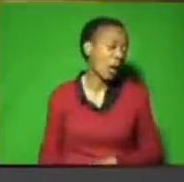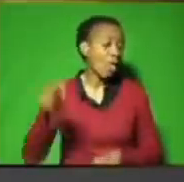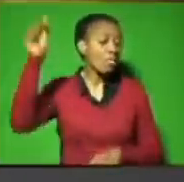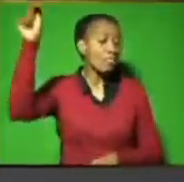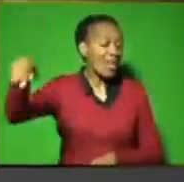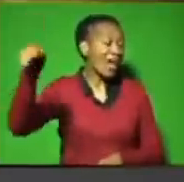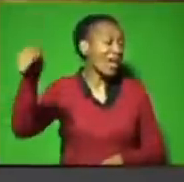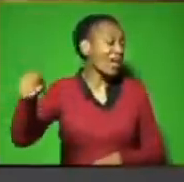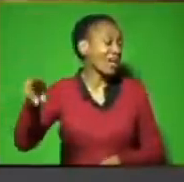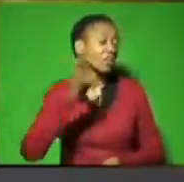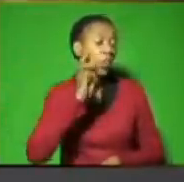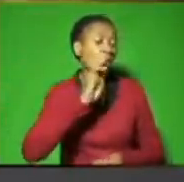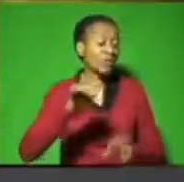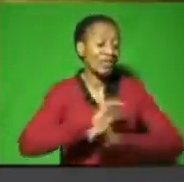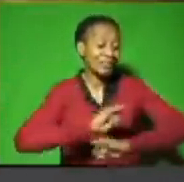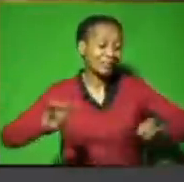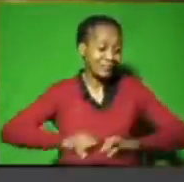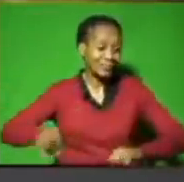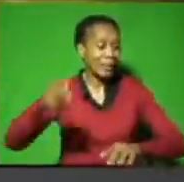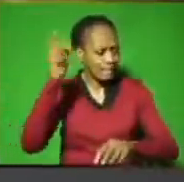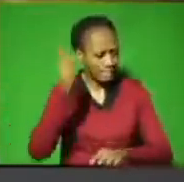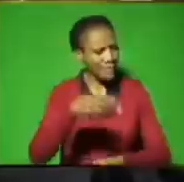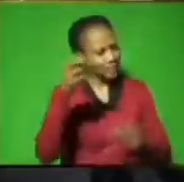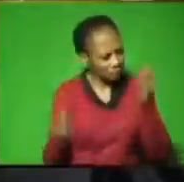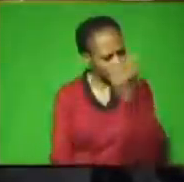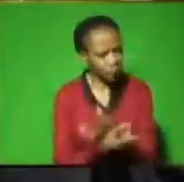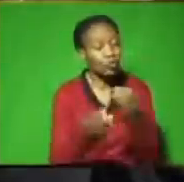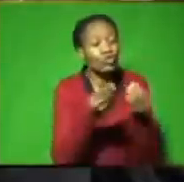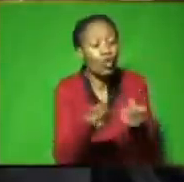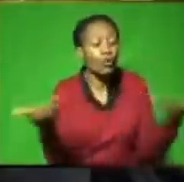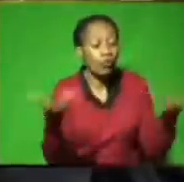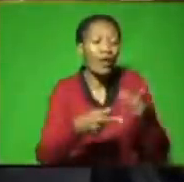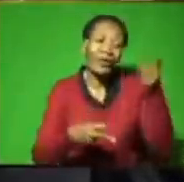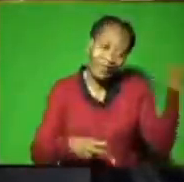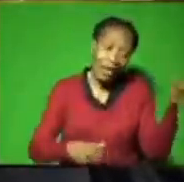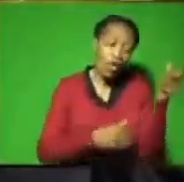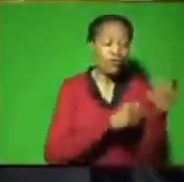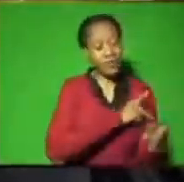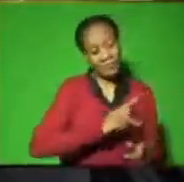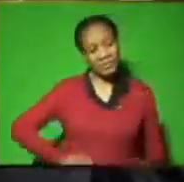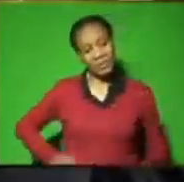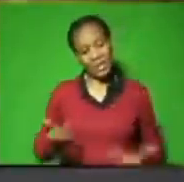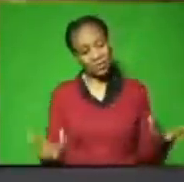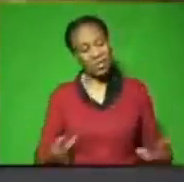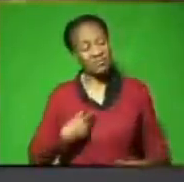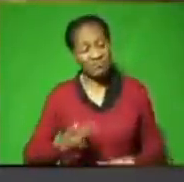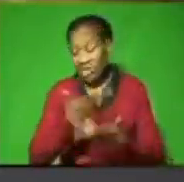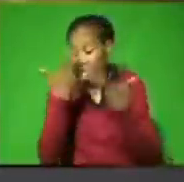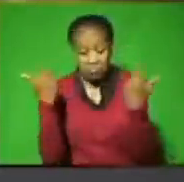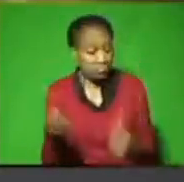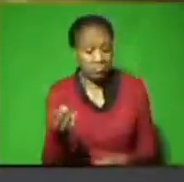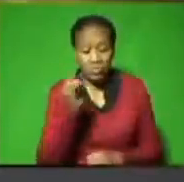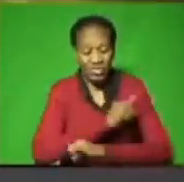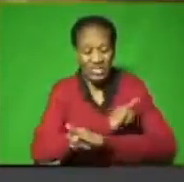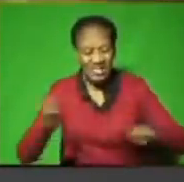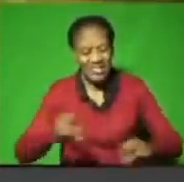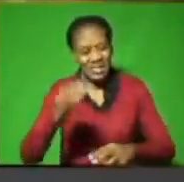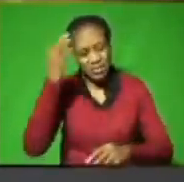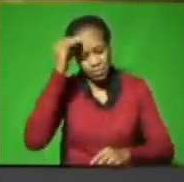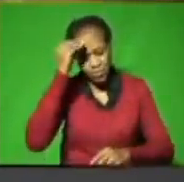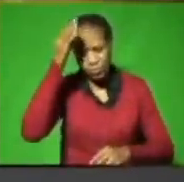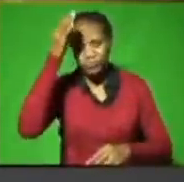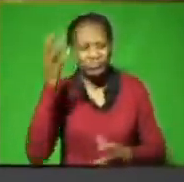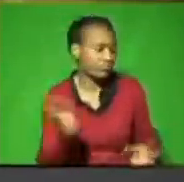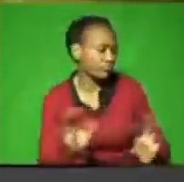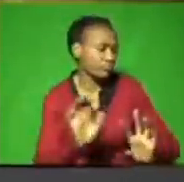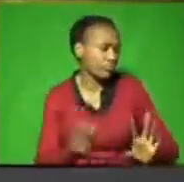water crisis sit in the office of the president if you mean it. We don't have a crisis of intelligence.